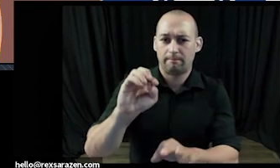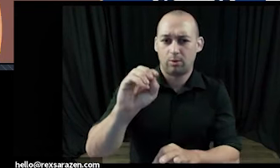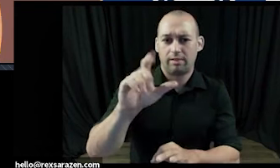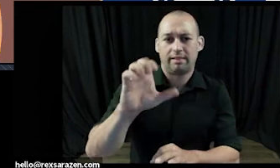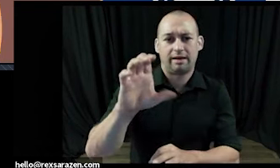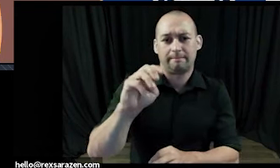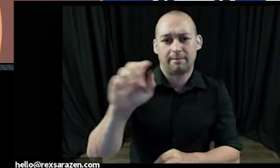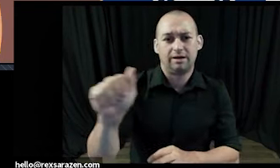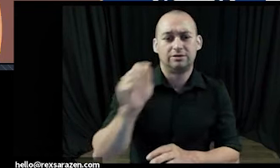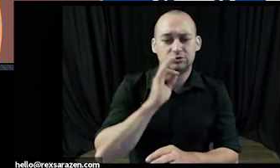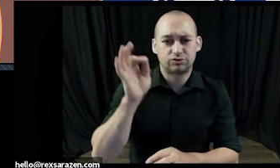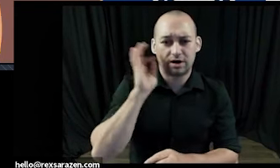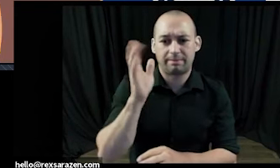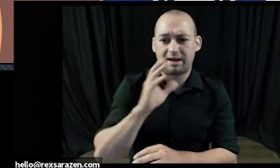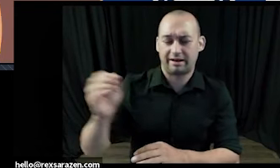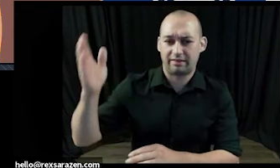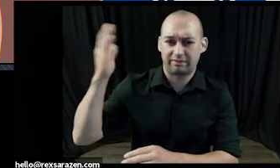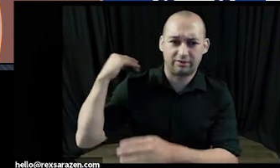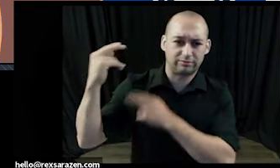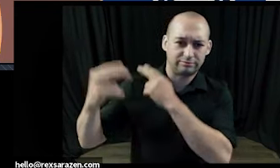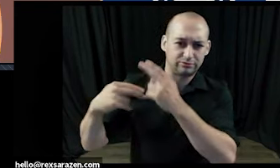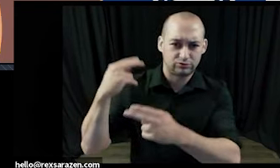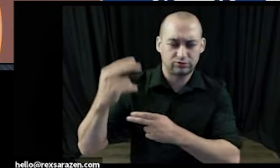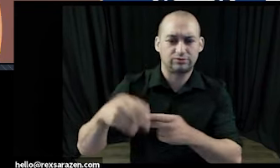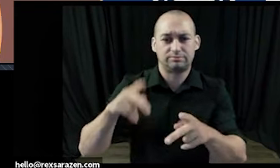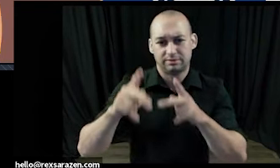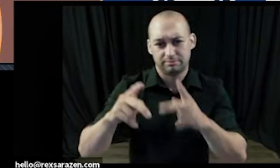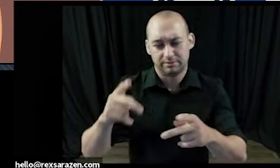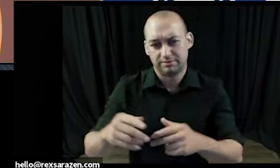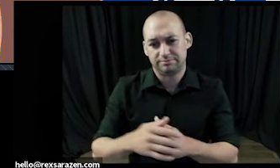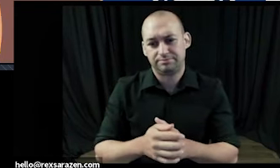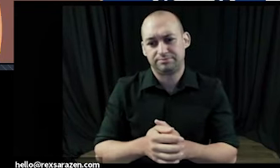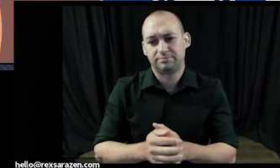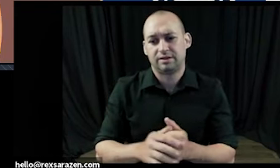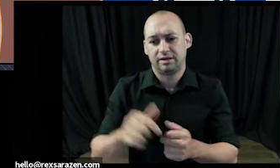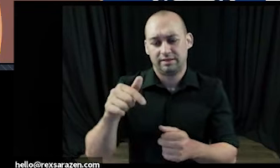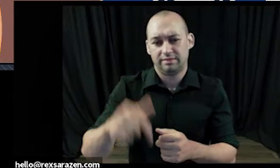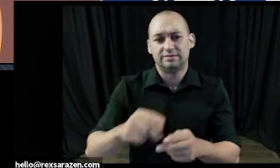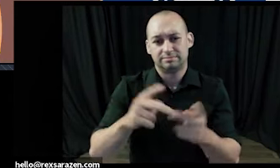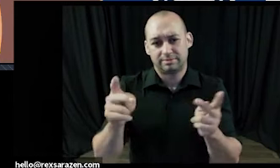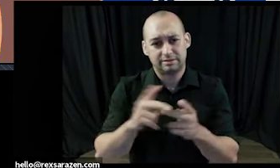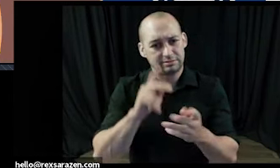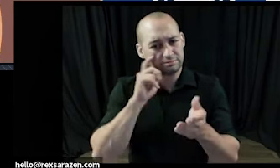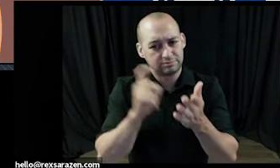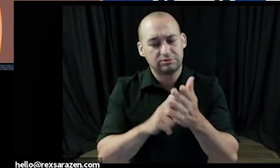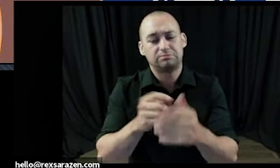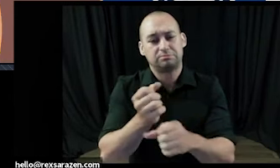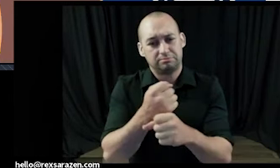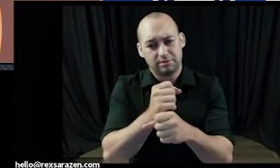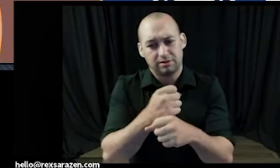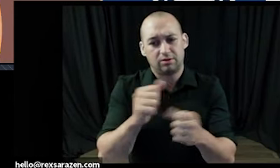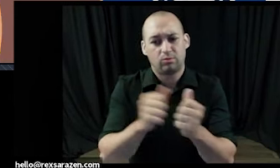familial descendants of the Verona band. This land acknowledgement was co-created with the Muwekma Ohlone tribe, a